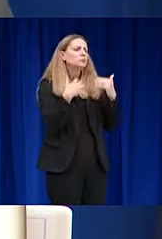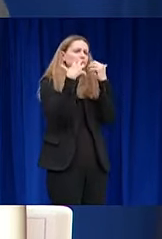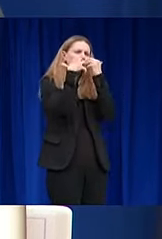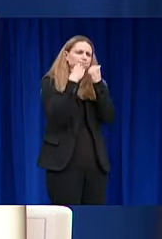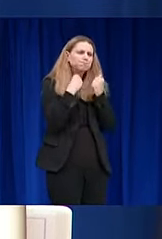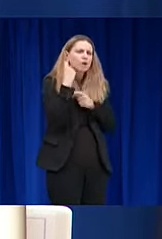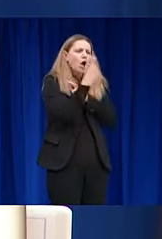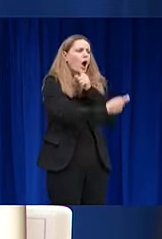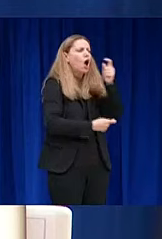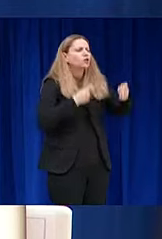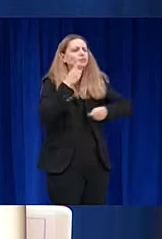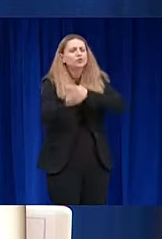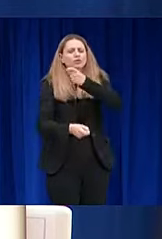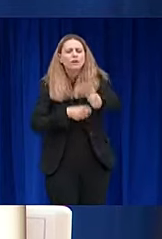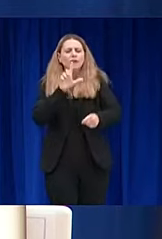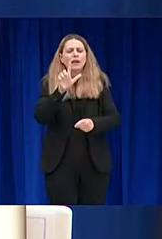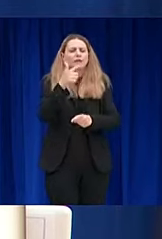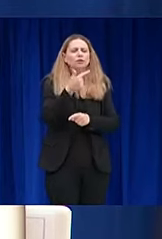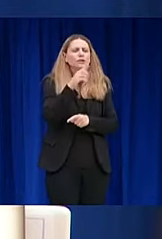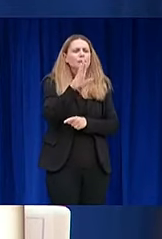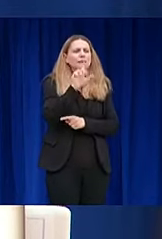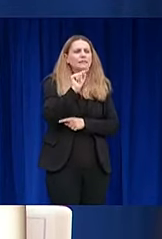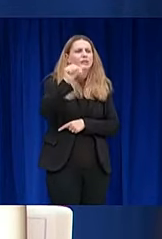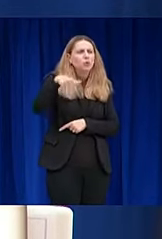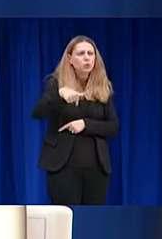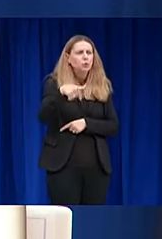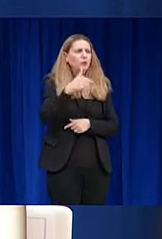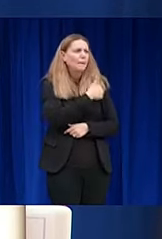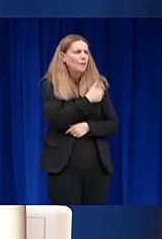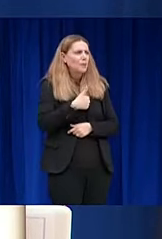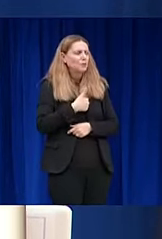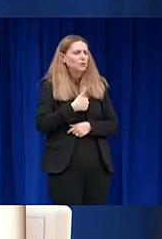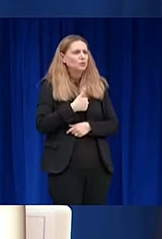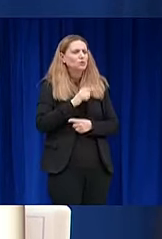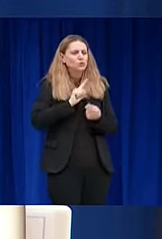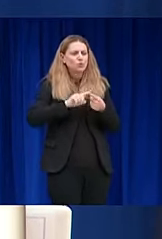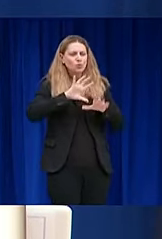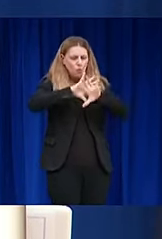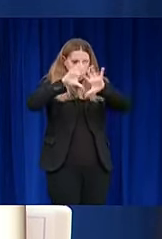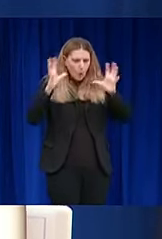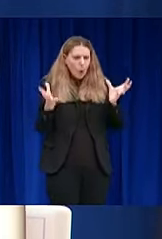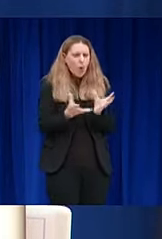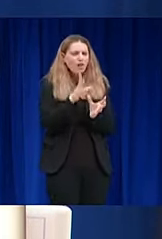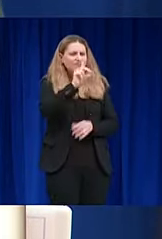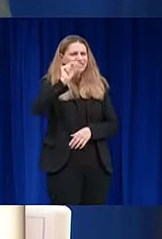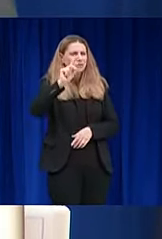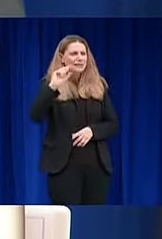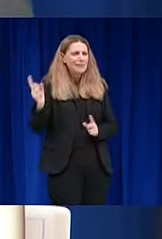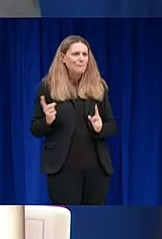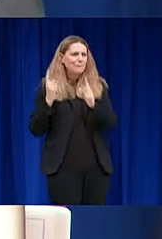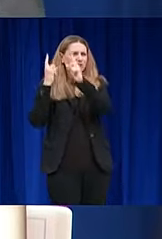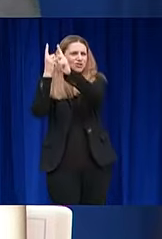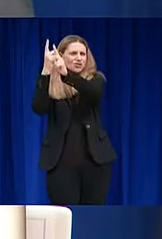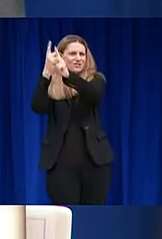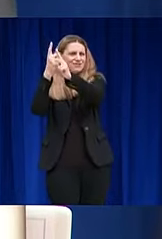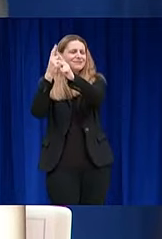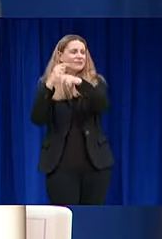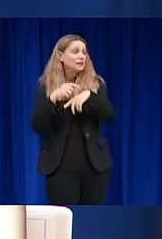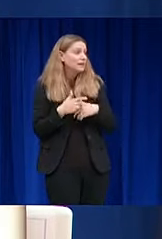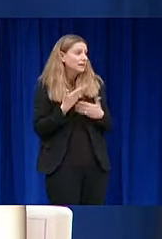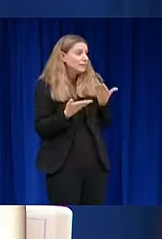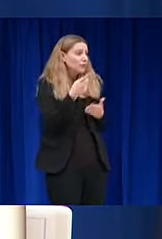members of our total force to the DoD mission. Whether you serve on one of our installations around the